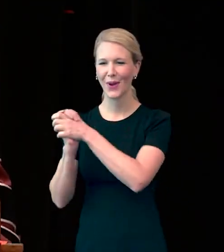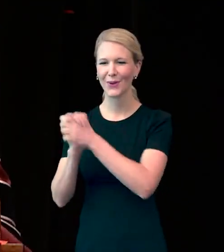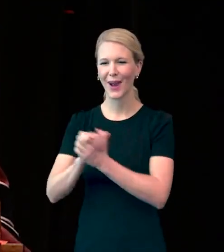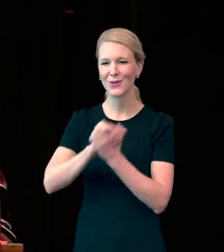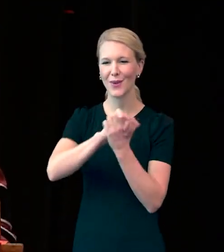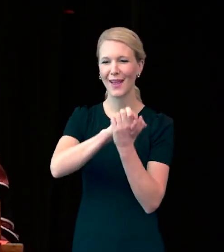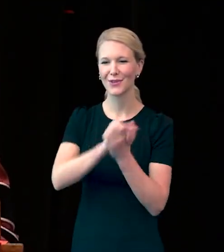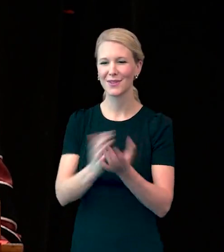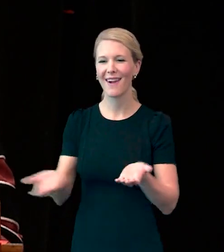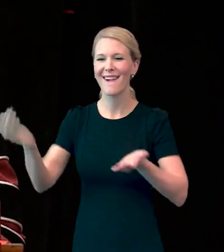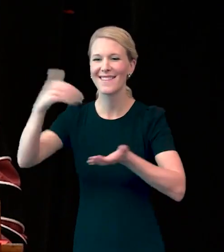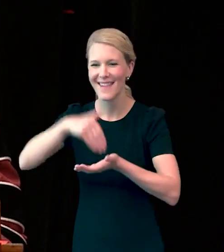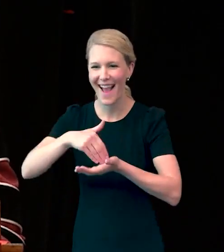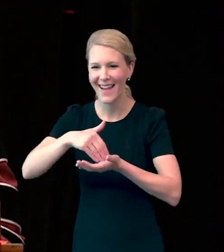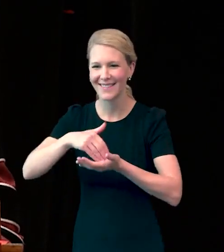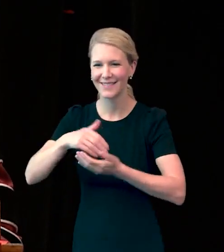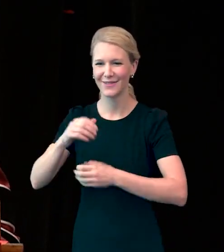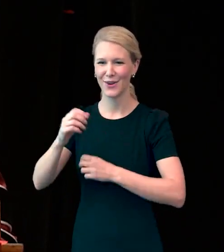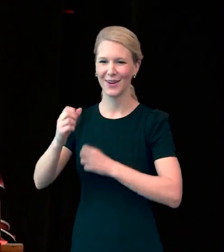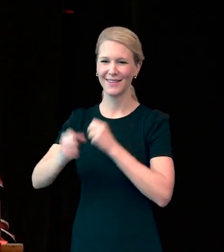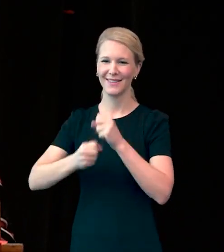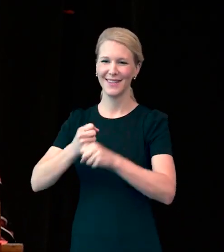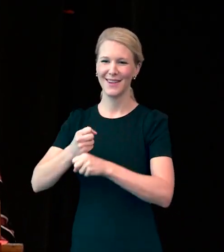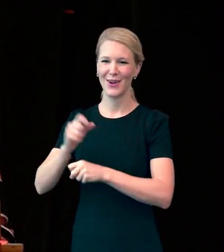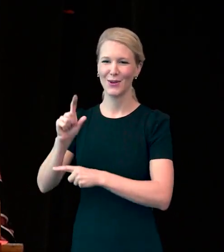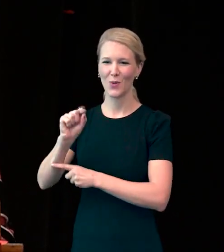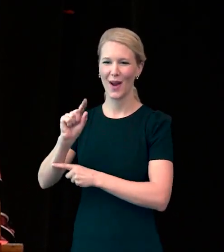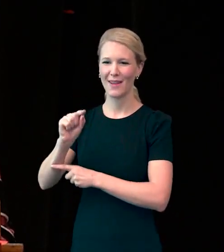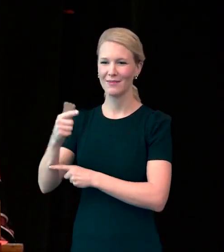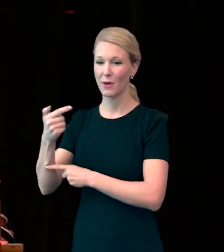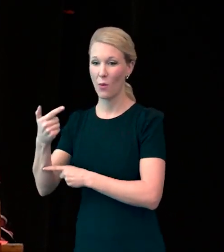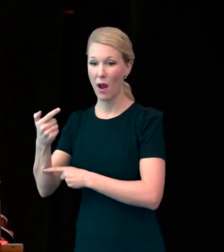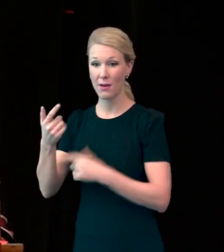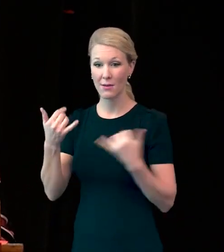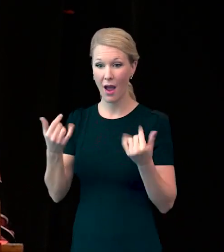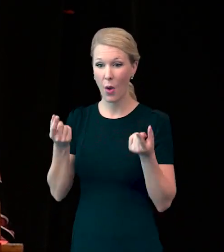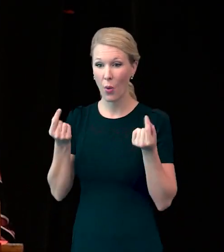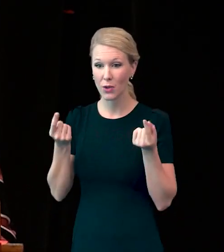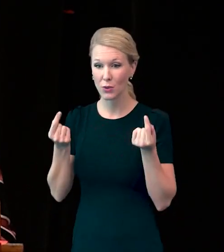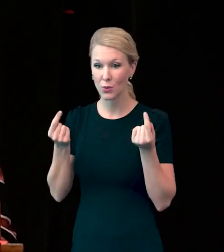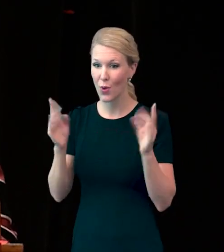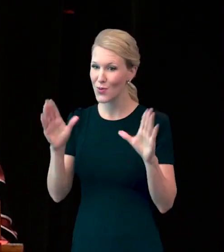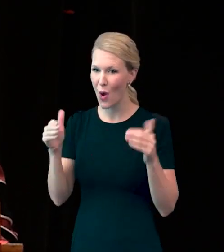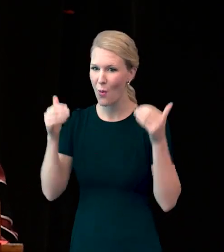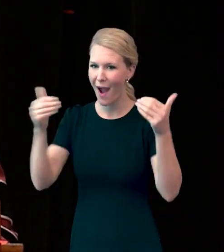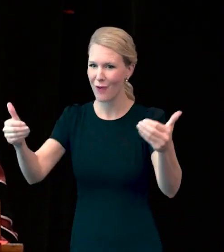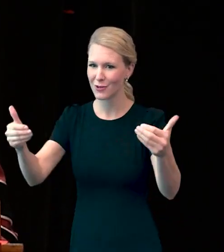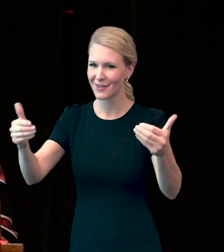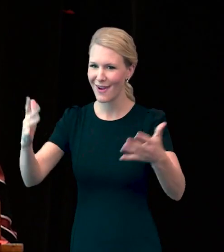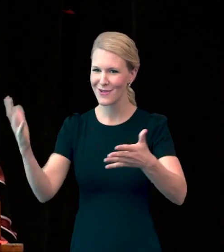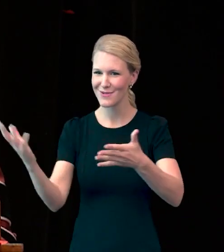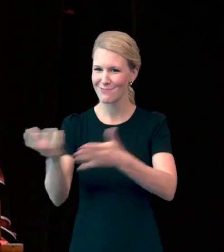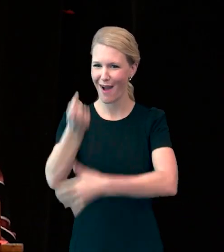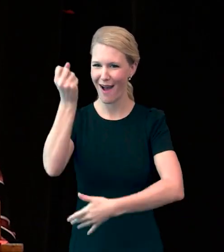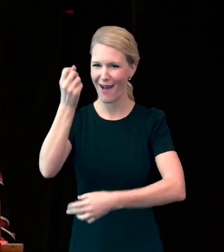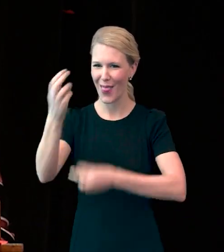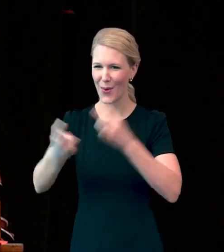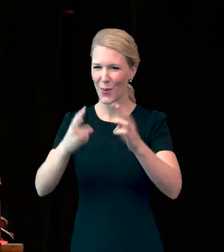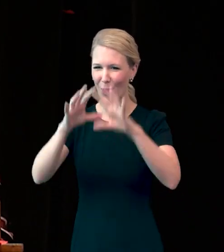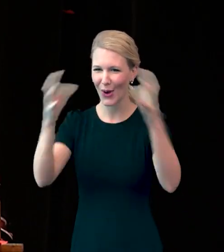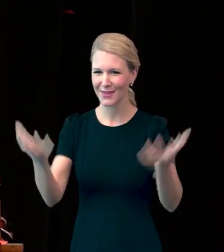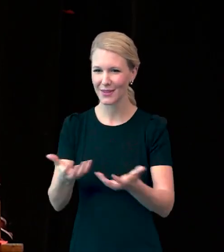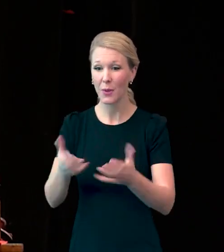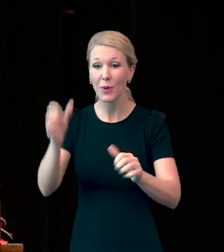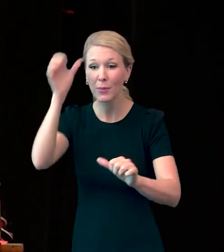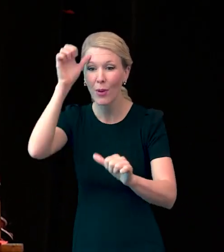Congratulations again, class of 2021. Now go out and conquer the world, but don't forget that WSU will